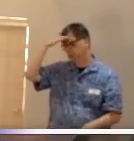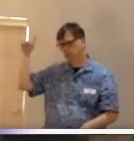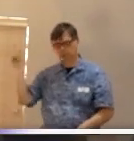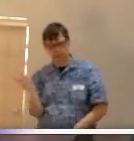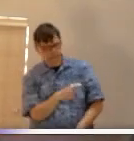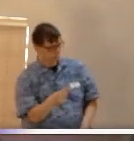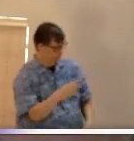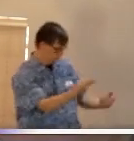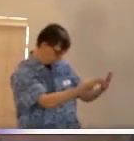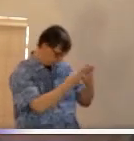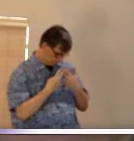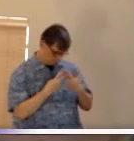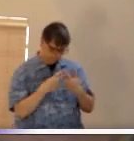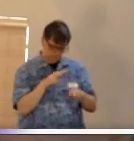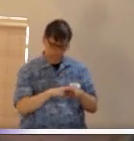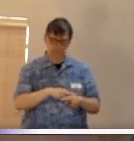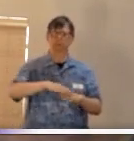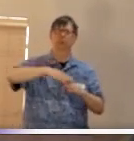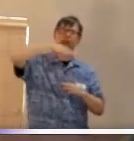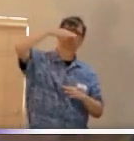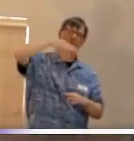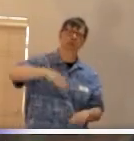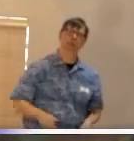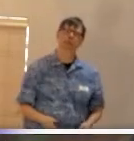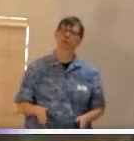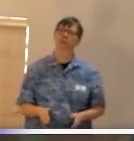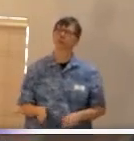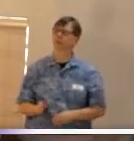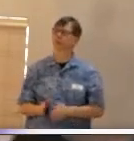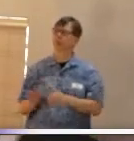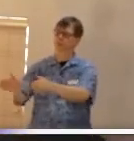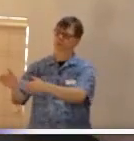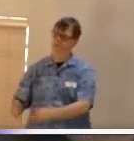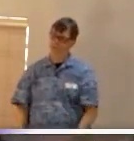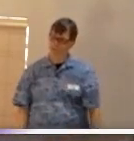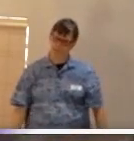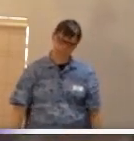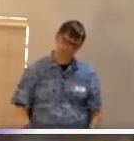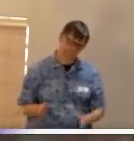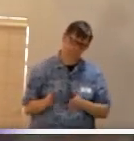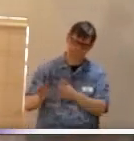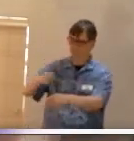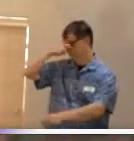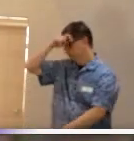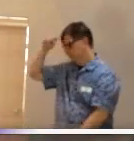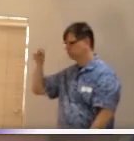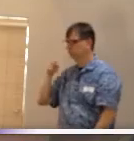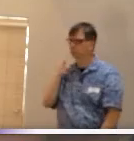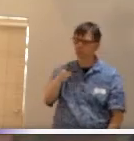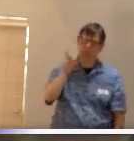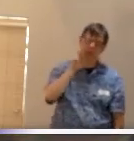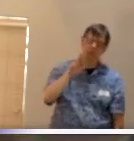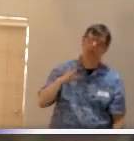We keep them on the dusty shelf. But when you're on a path of inner exploration, when you're on a path to recognize that you're happy,